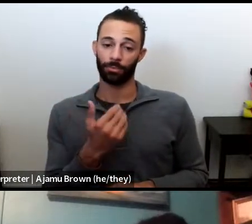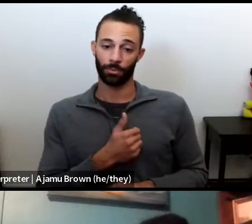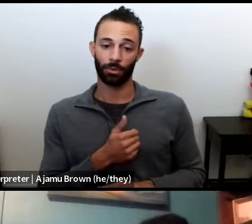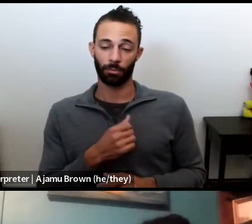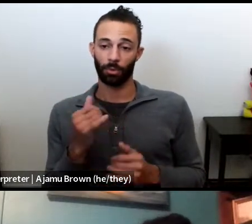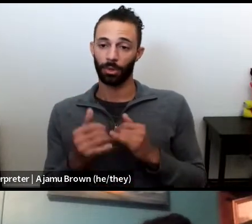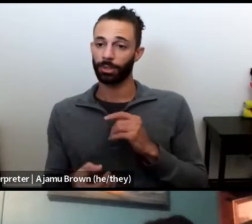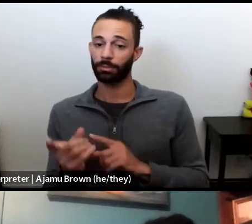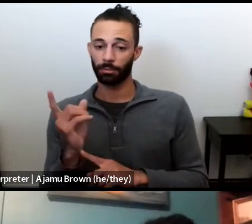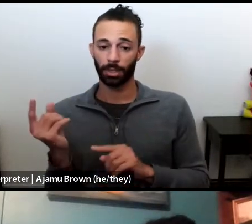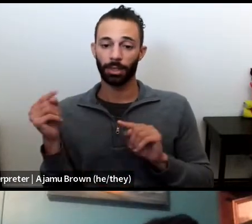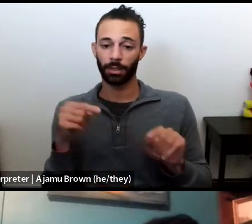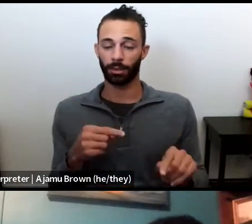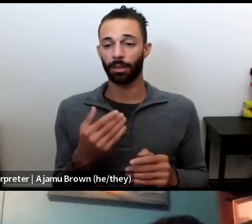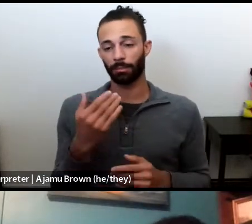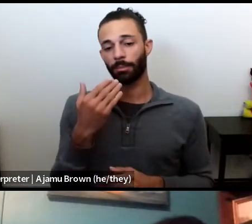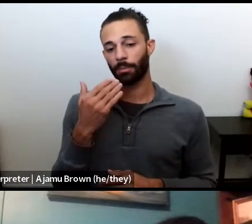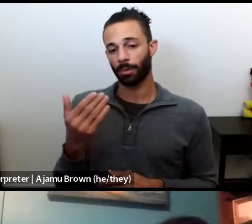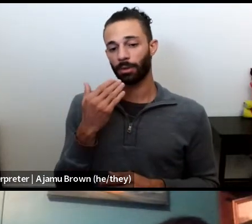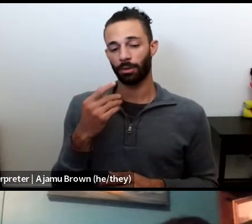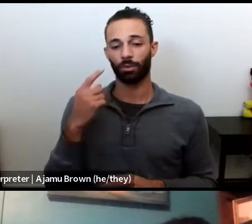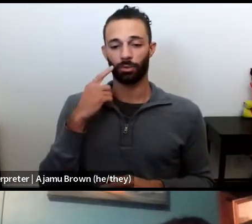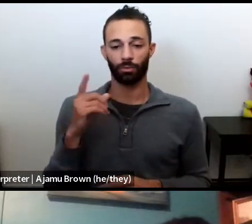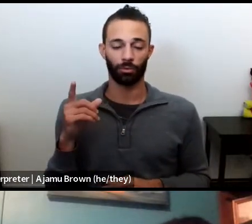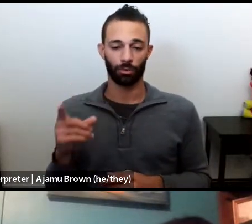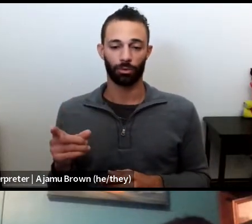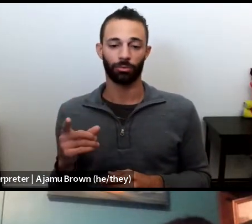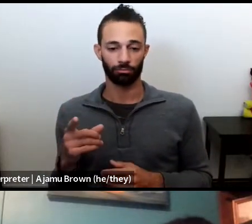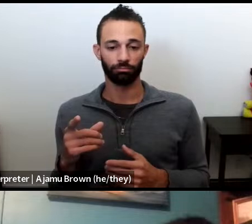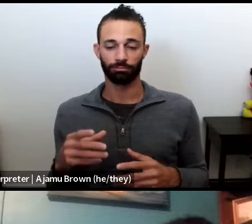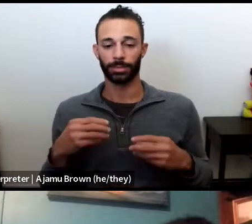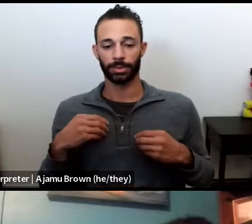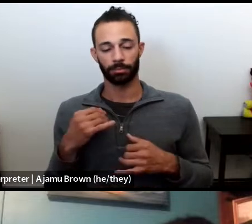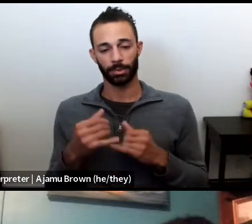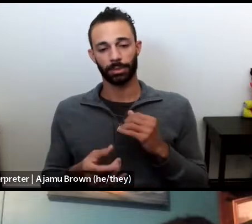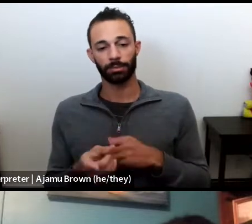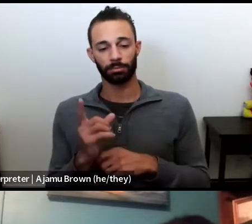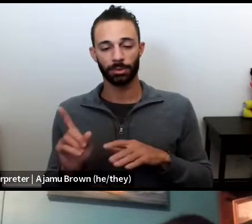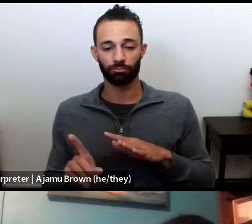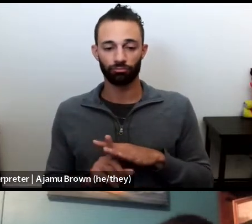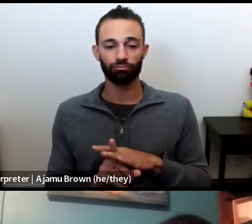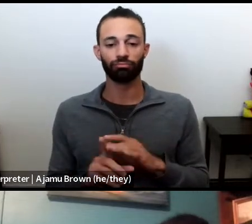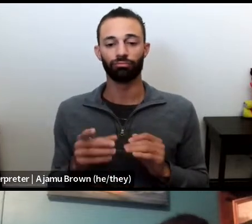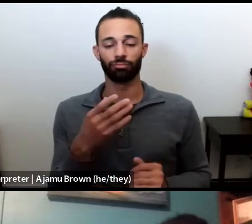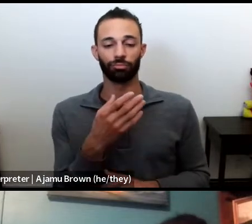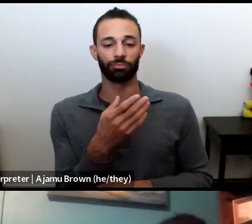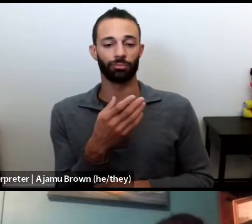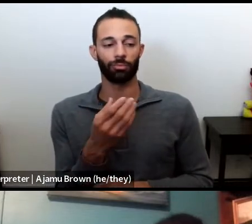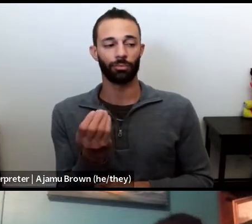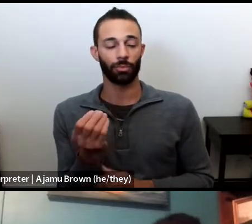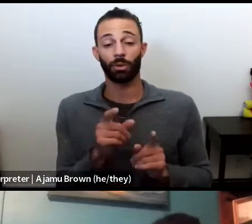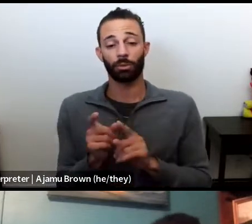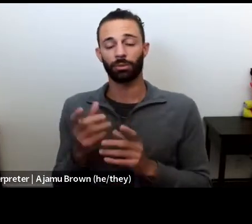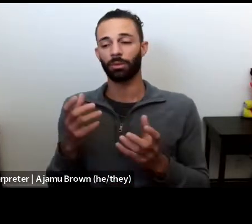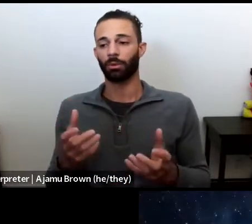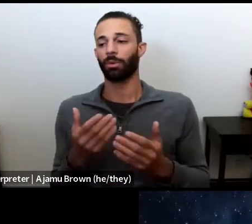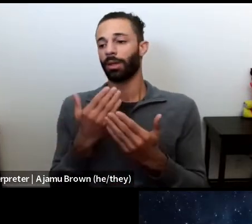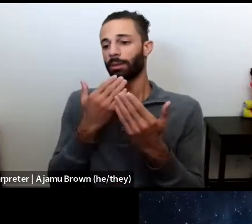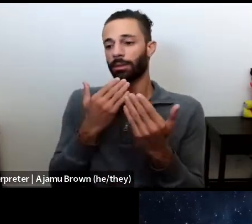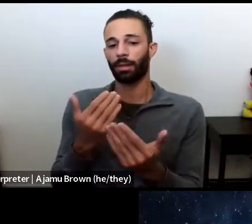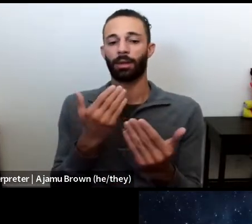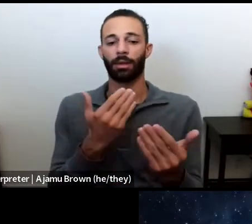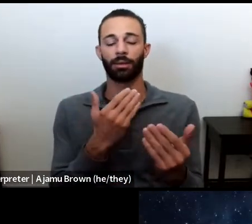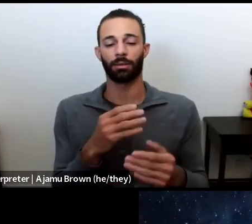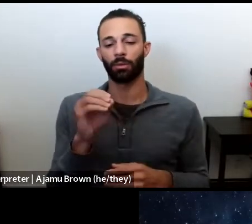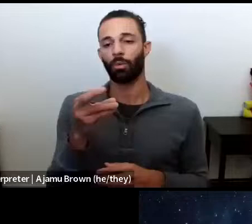last minute. Really appreciate you and Yvonne, you as well. Also want to extend a lot of gratitude to our siblings over at